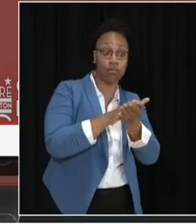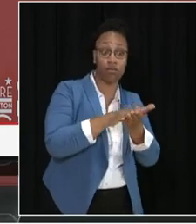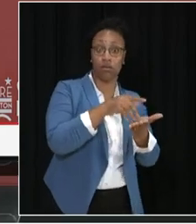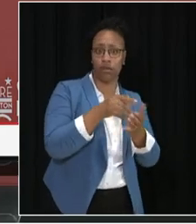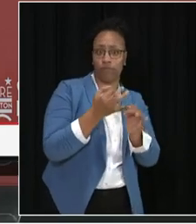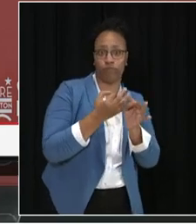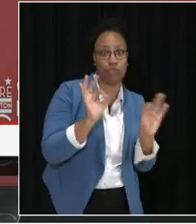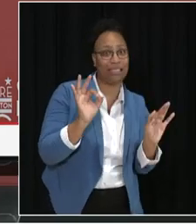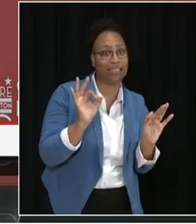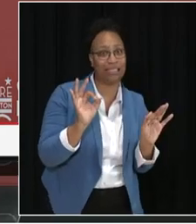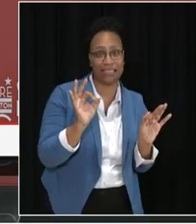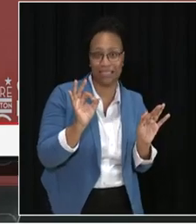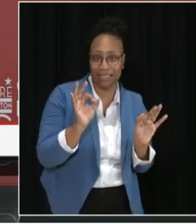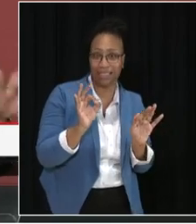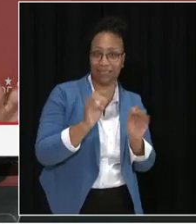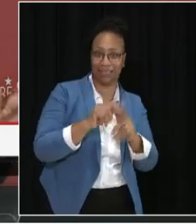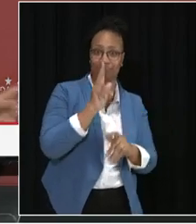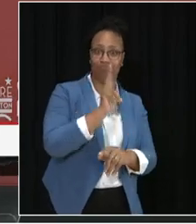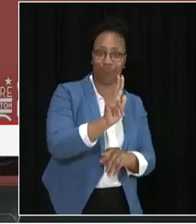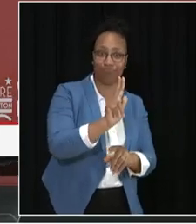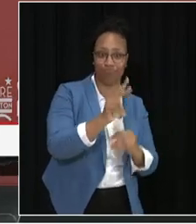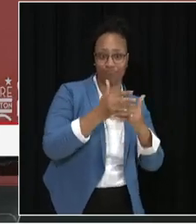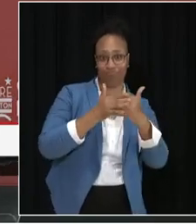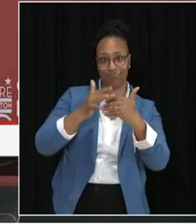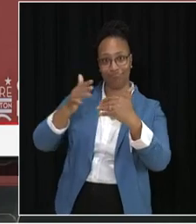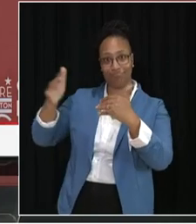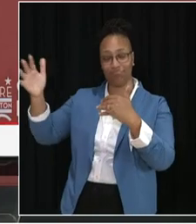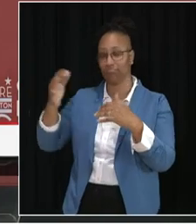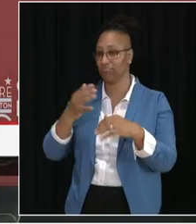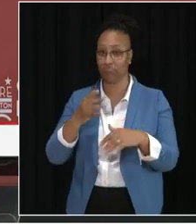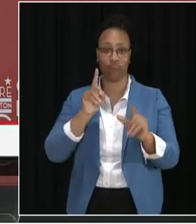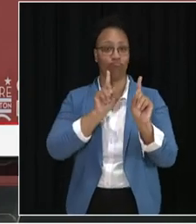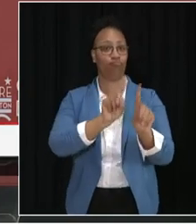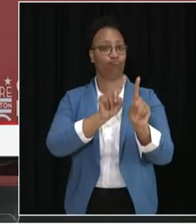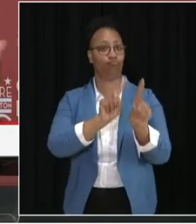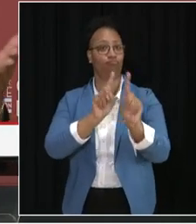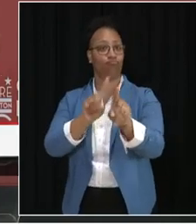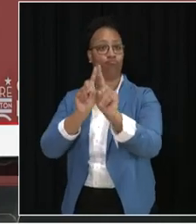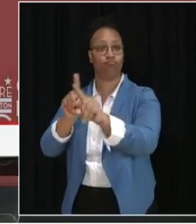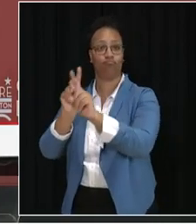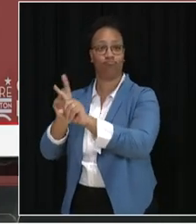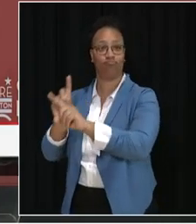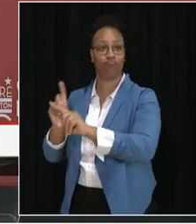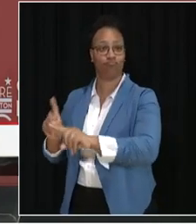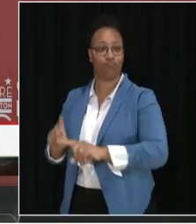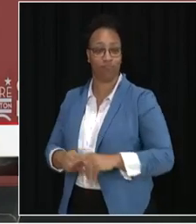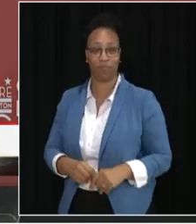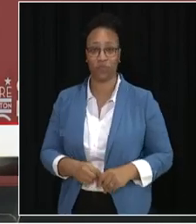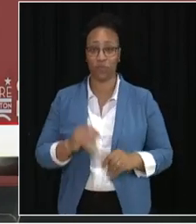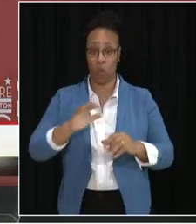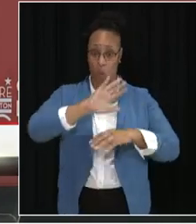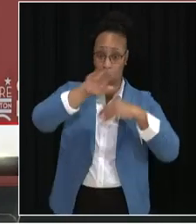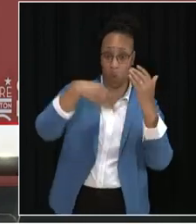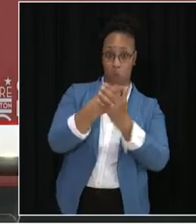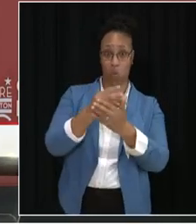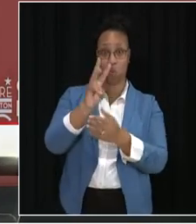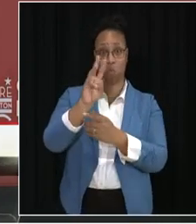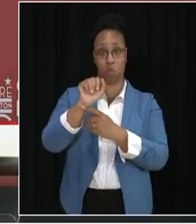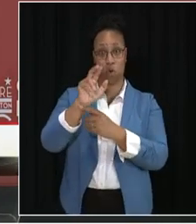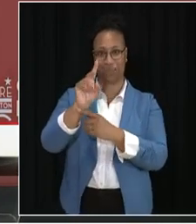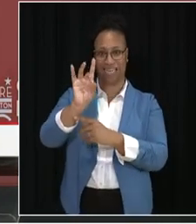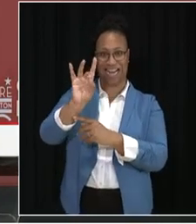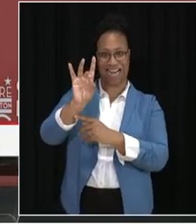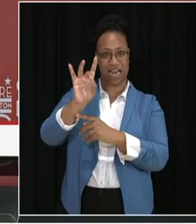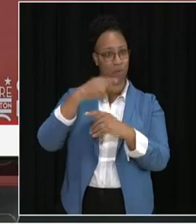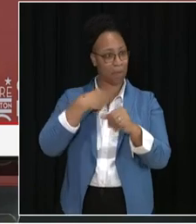robust and extensive all 8 ward strategy for childcare, right, Superintendent? And we know a lot